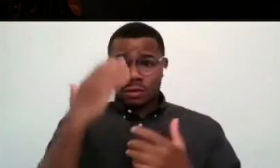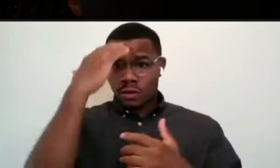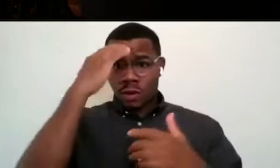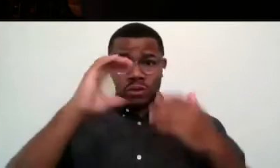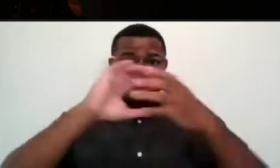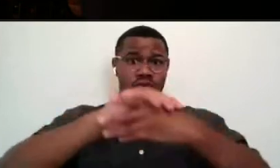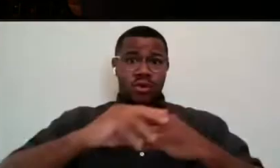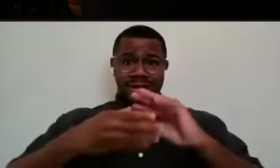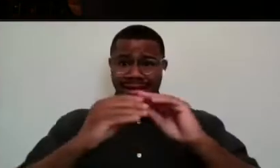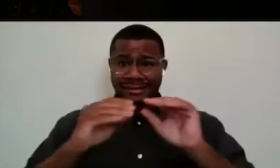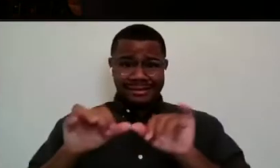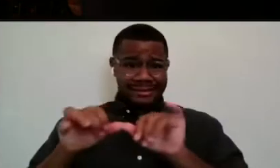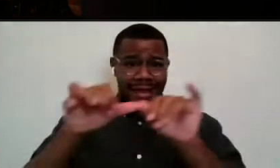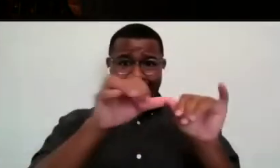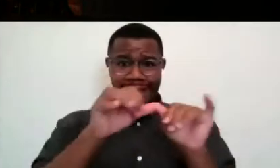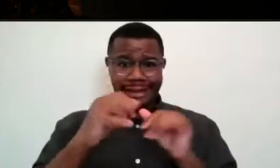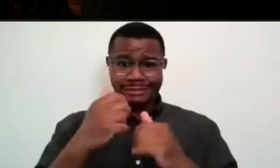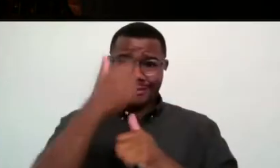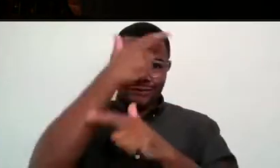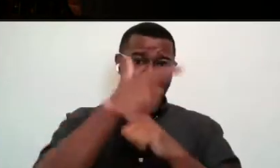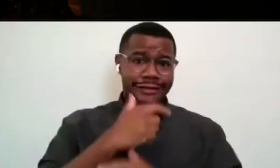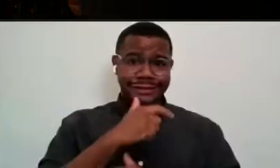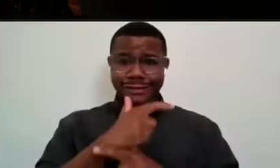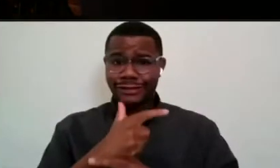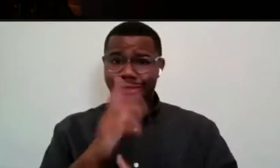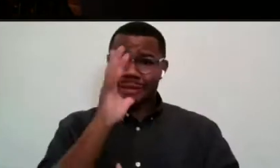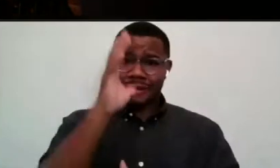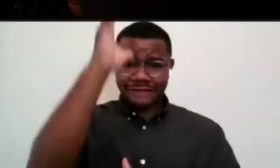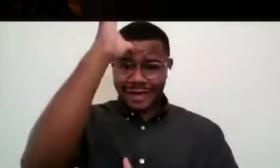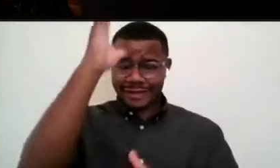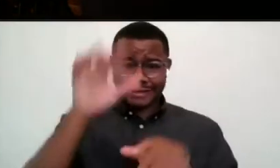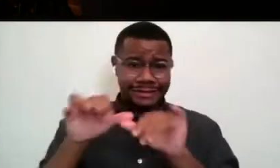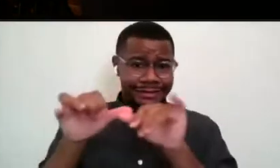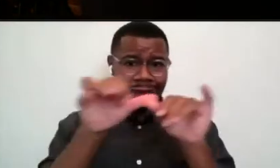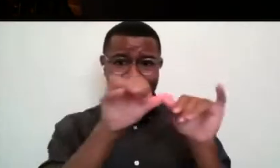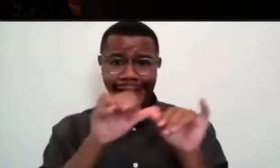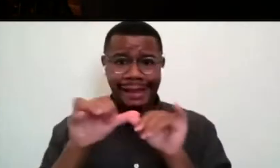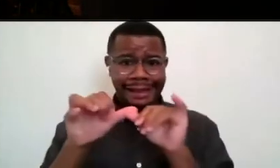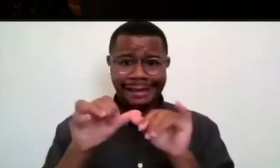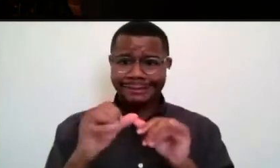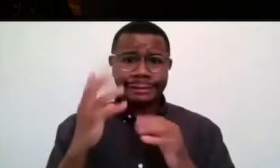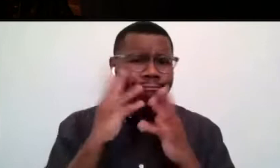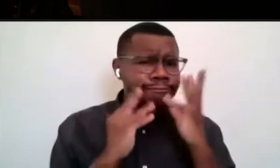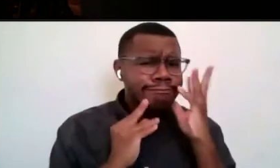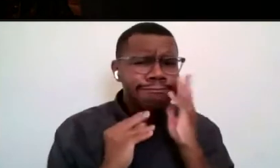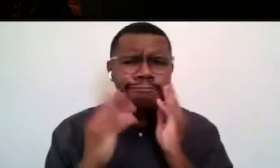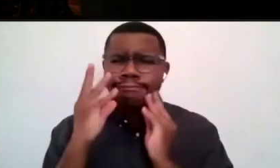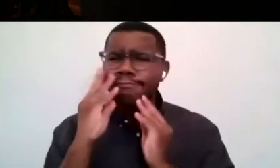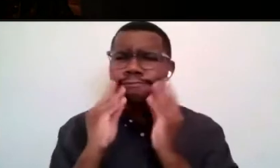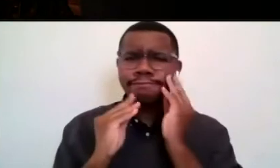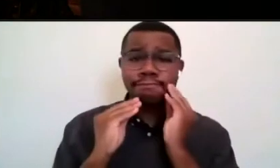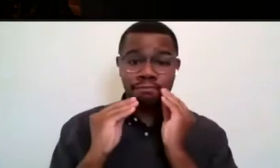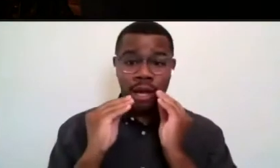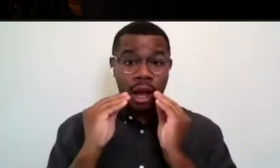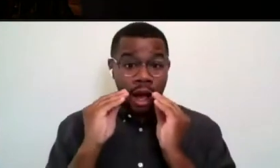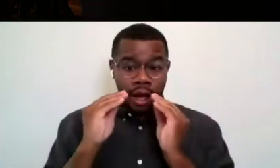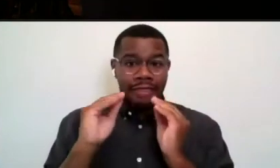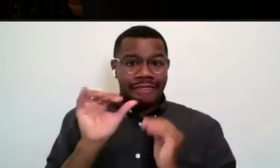like, everybody knows something about storytelling. Right. Something about storytelling, yeah. And that's the root of theater. It's like, you